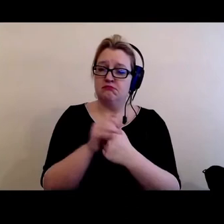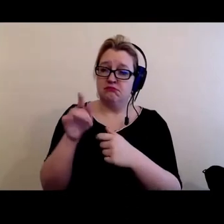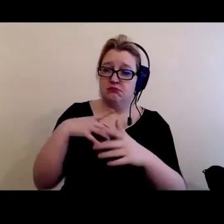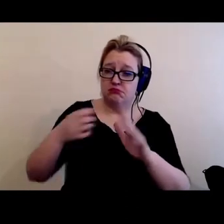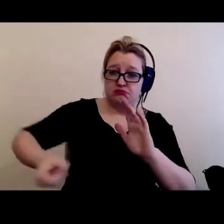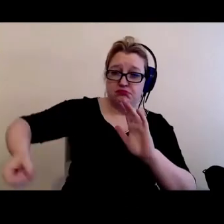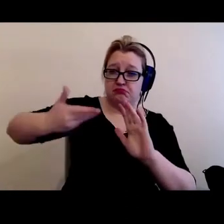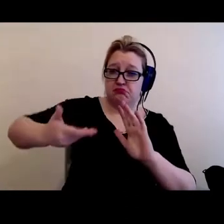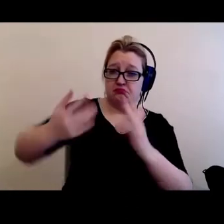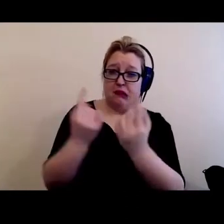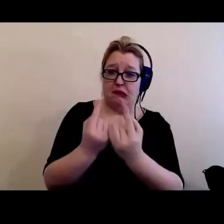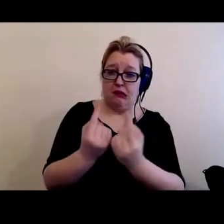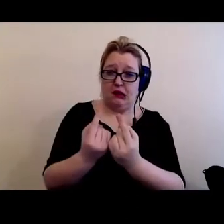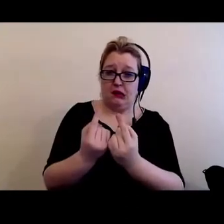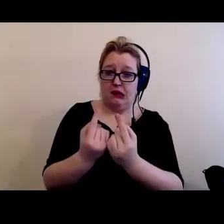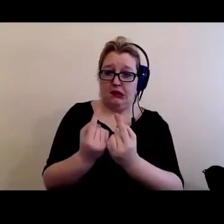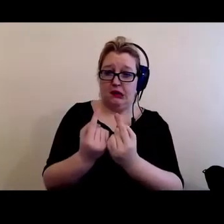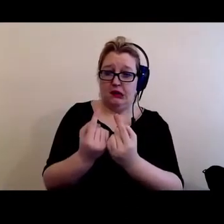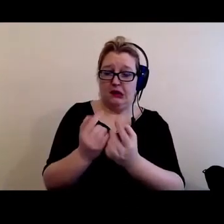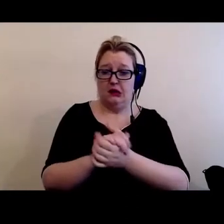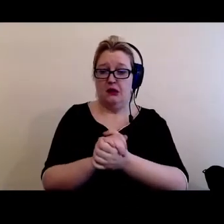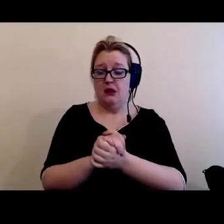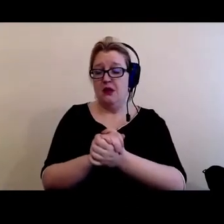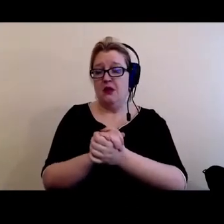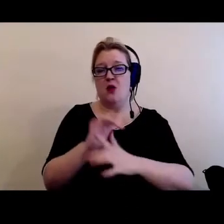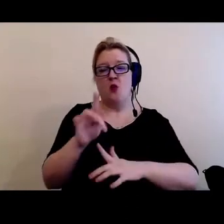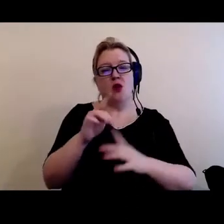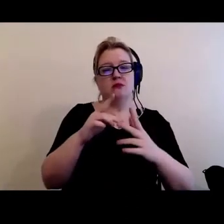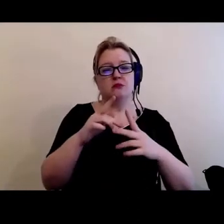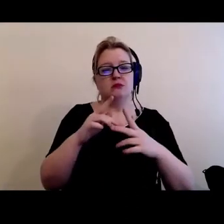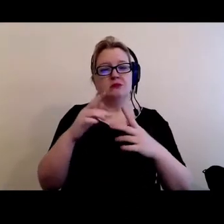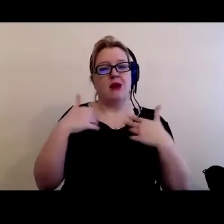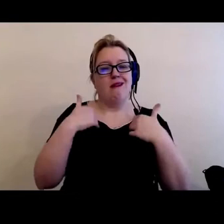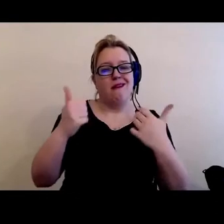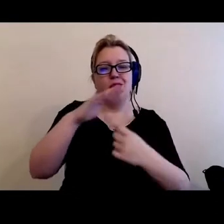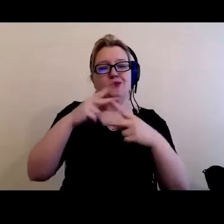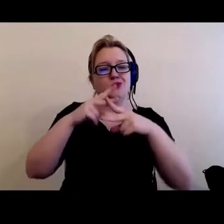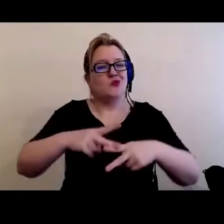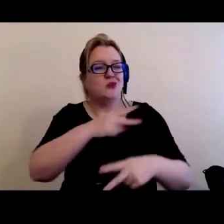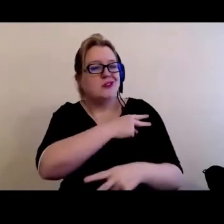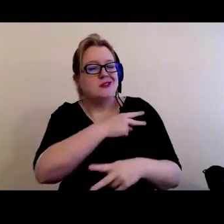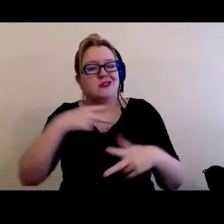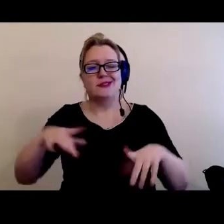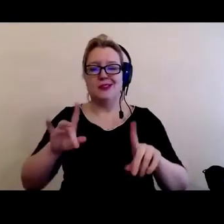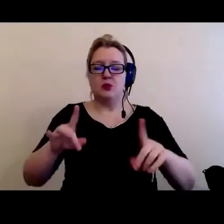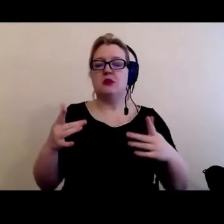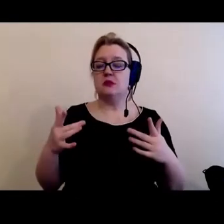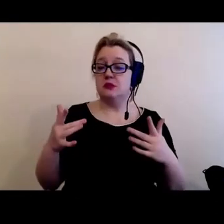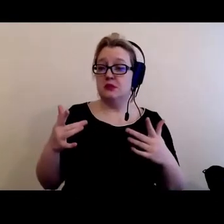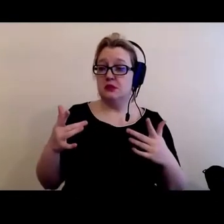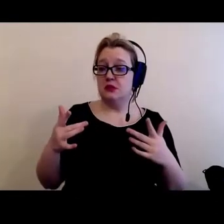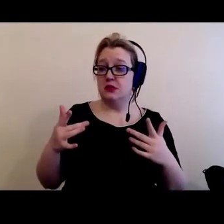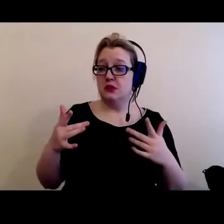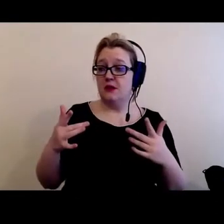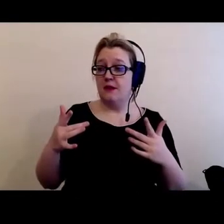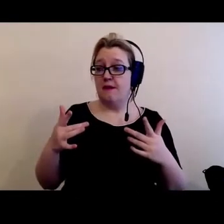about what's going to be needed for health and social care staff as we come out of this pandemic? And is that going to be on offer for social care in the same way as it might be for